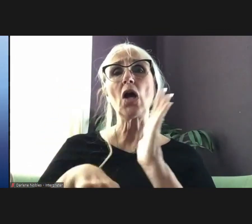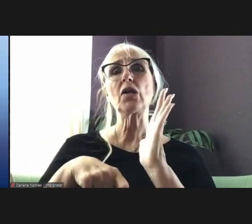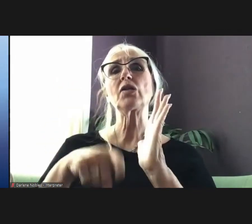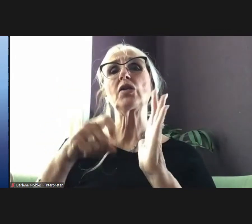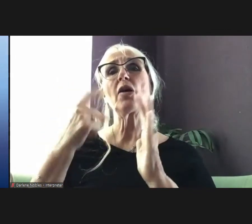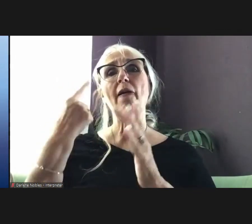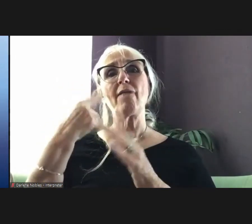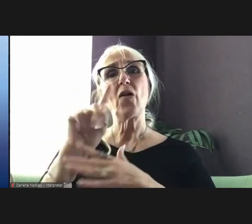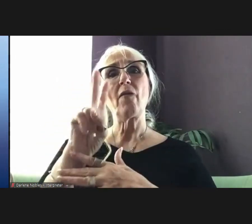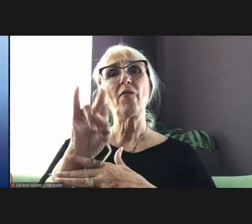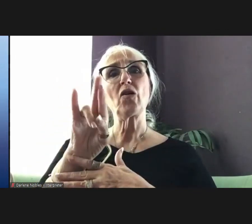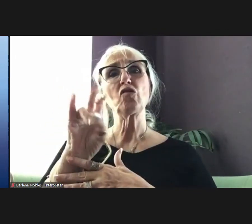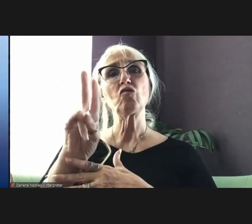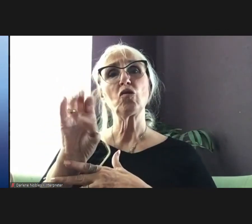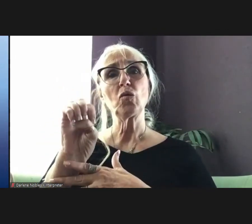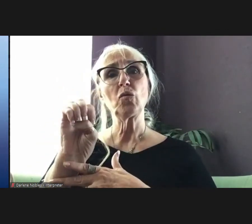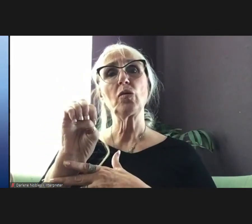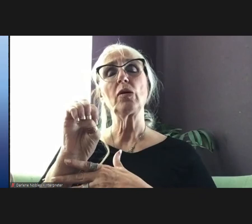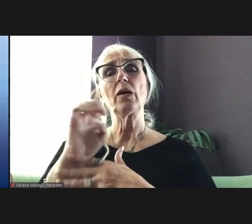Virtru,